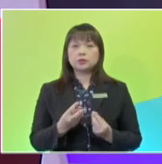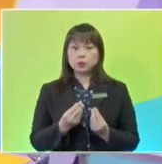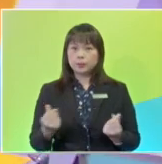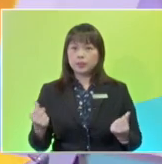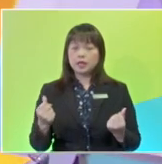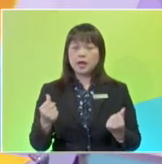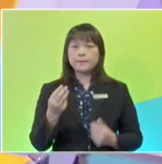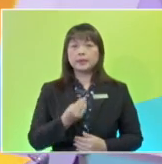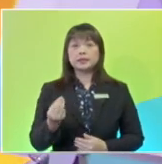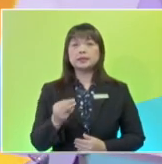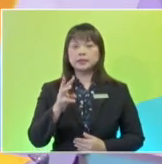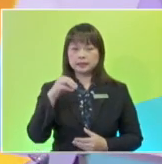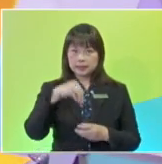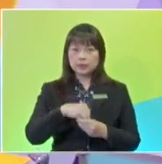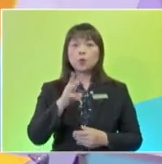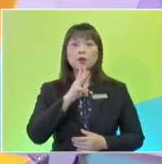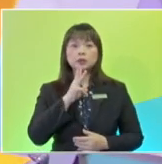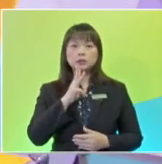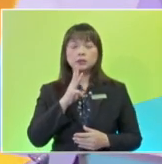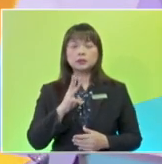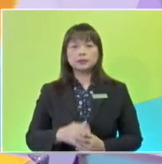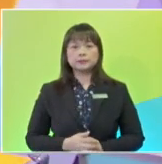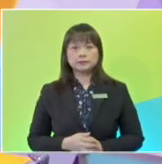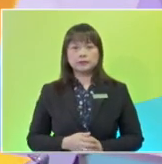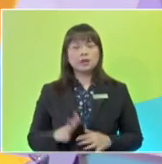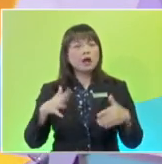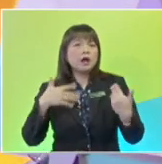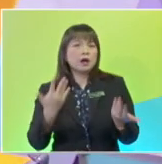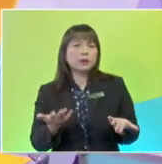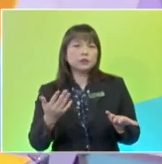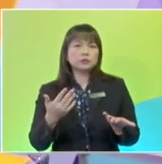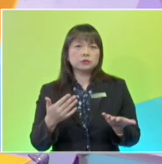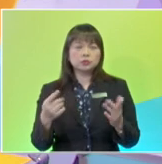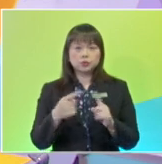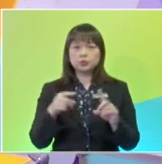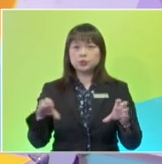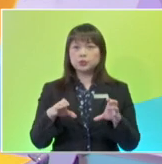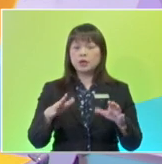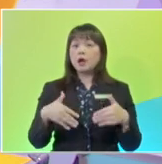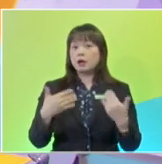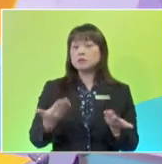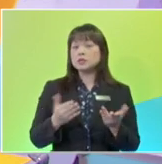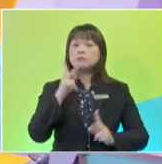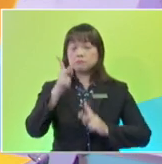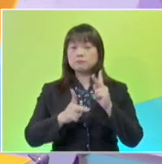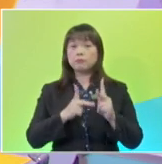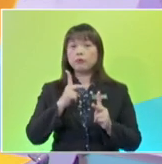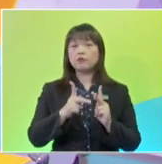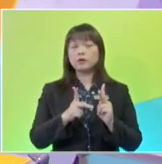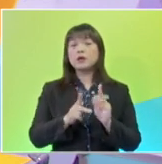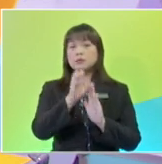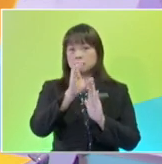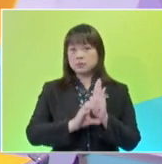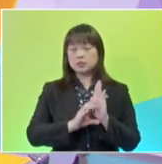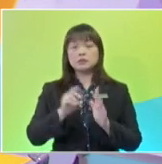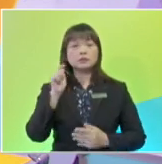But overall, how did I do, Mr. Q? You know, you need to tell how was my performance answering his questions, right? Yes, please I